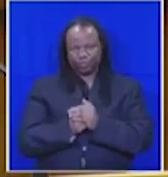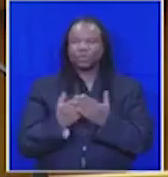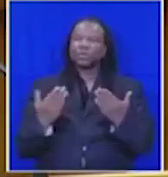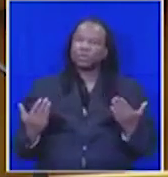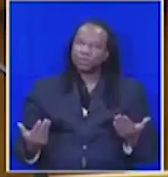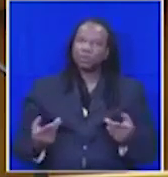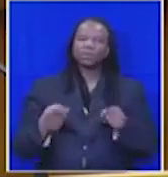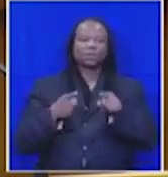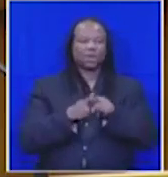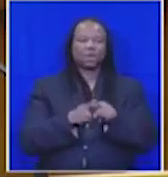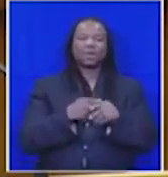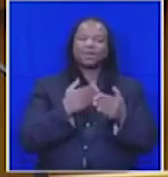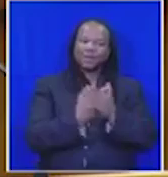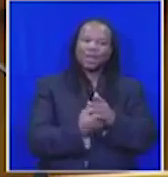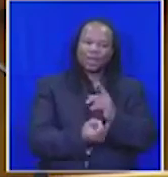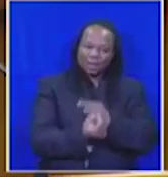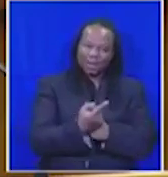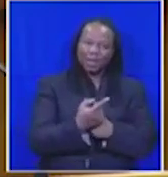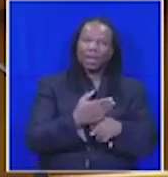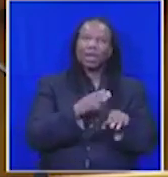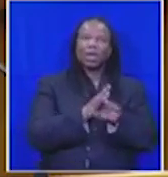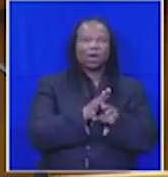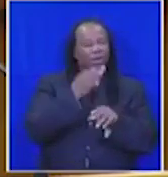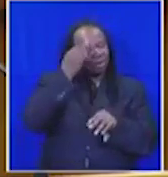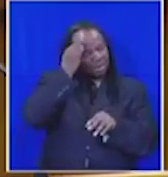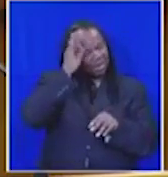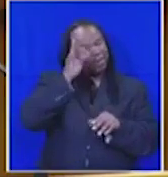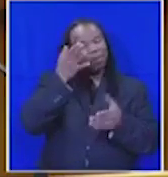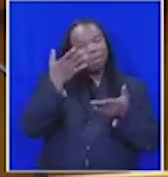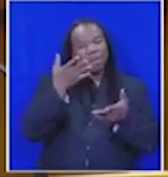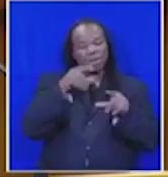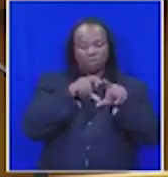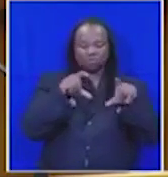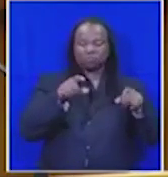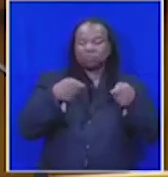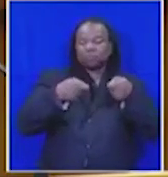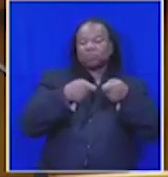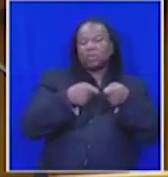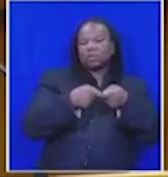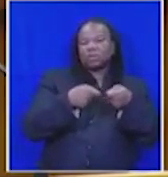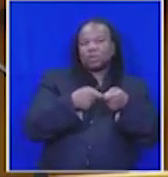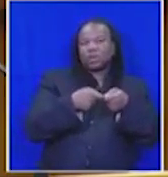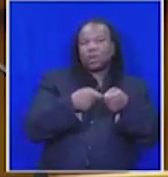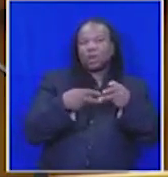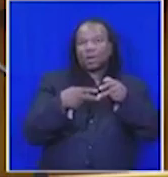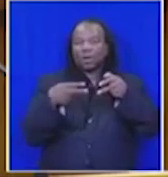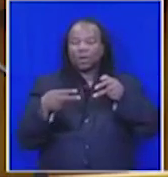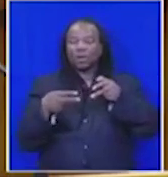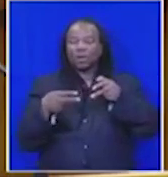the distribution and installation of the government subsidized set-top boxes and related accessories on